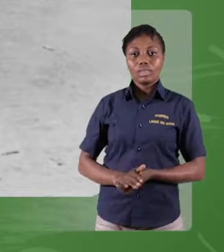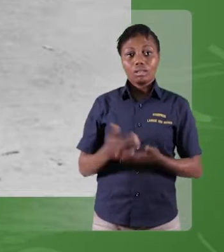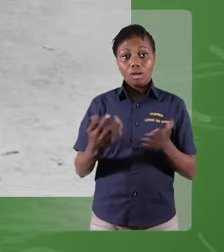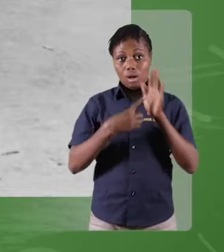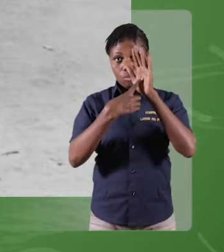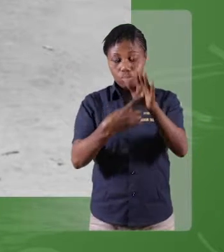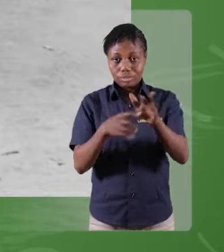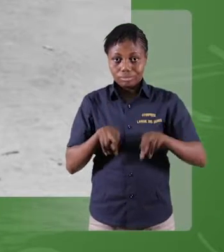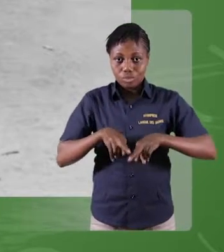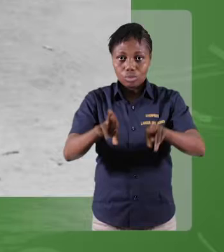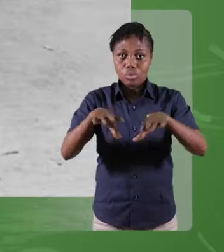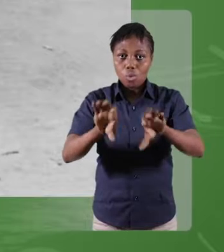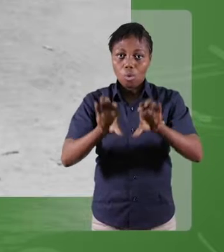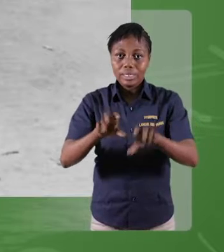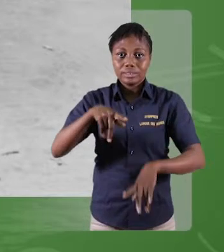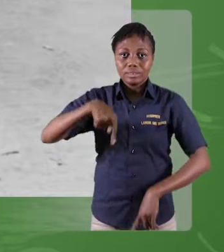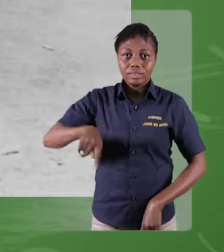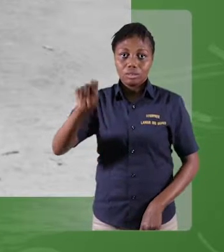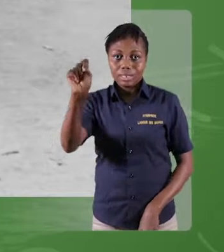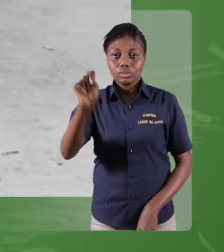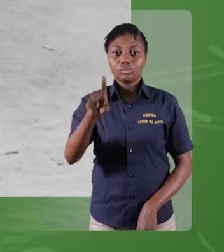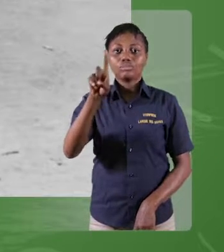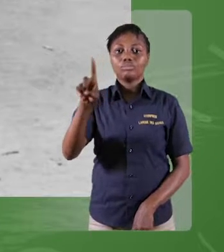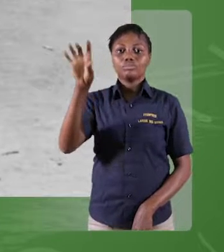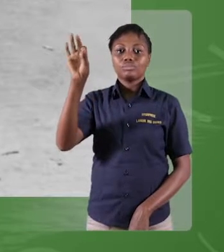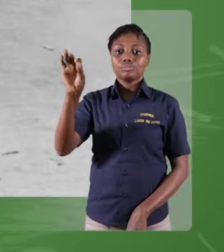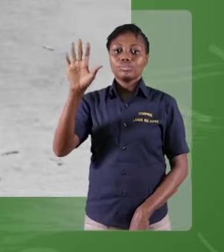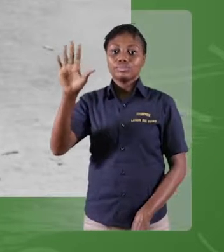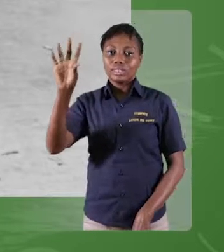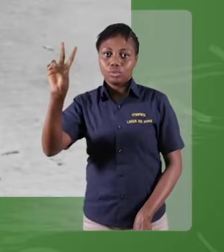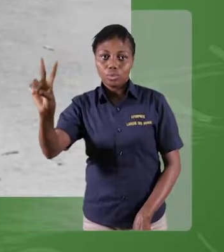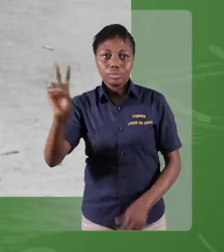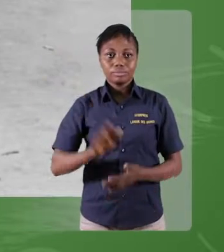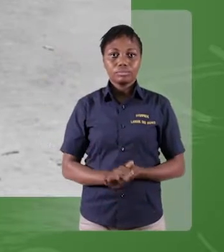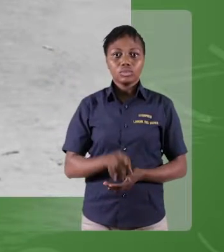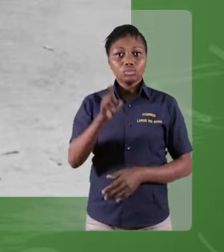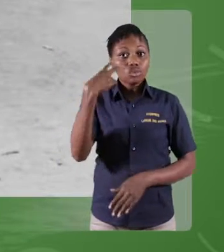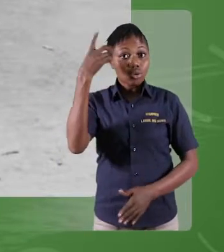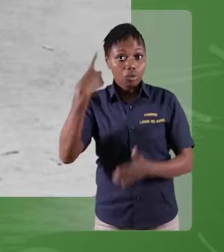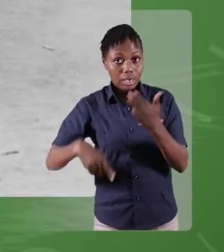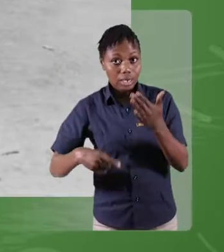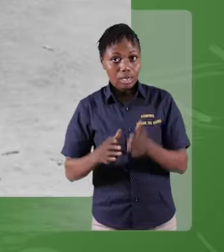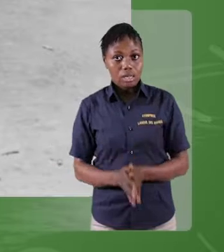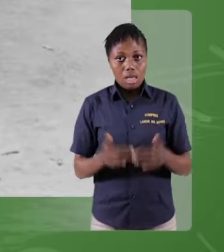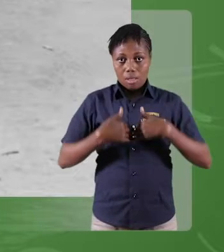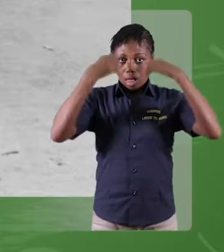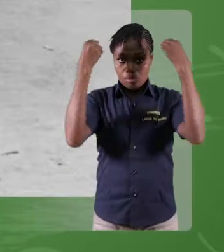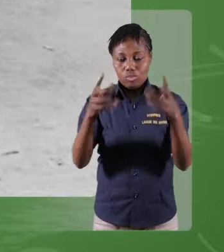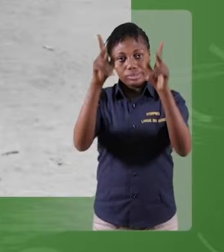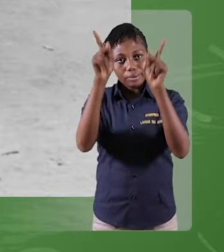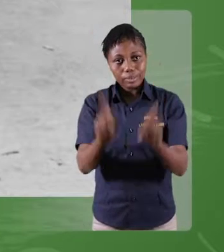of Rue de Commerce Plateau in 1952. So what you can see, there are many people